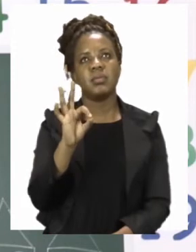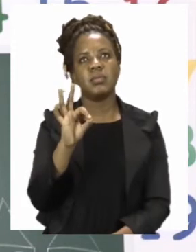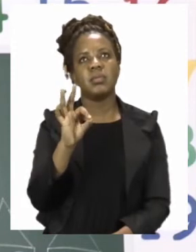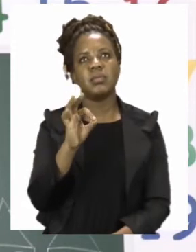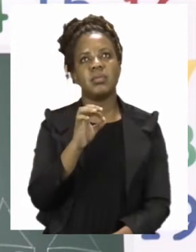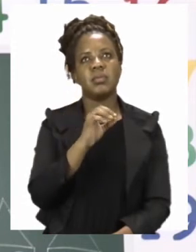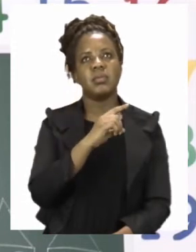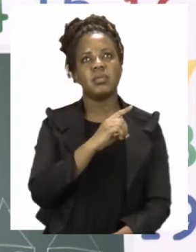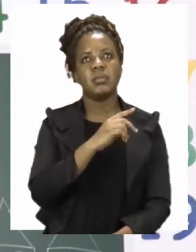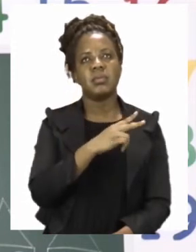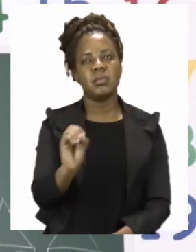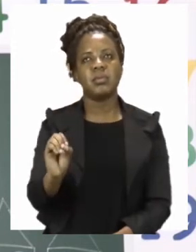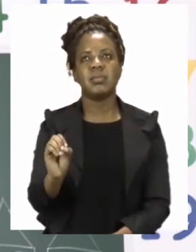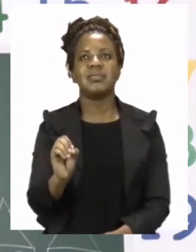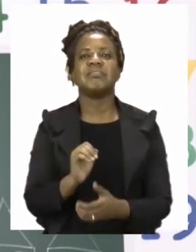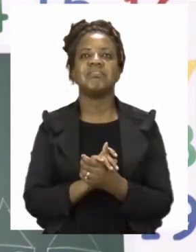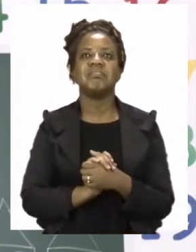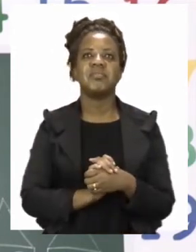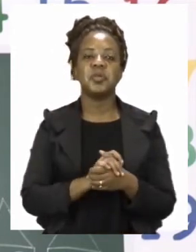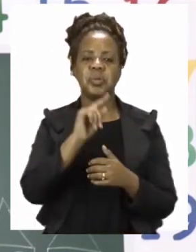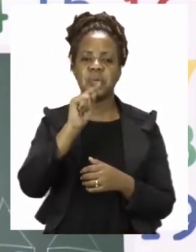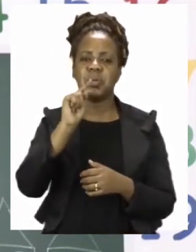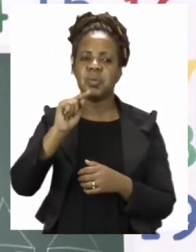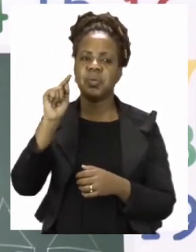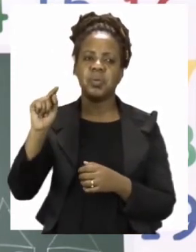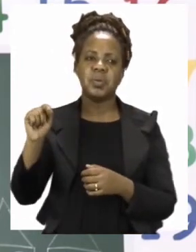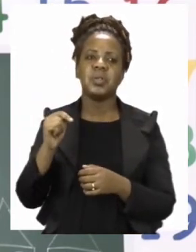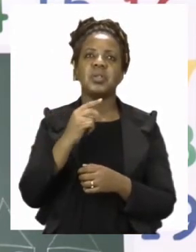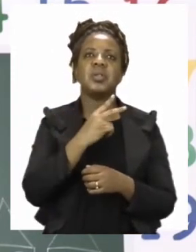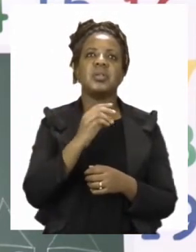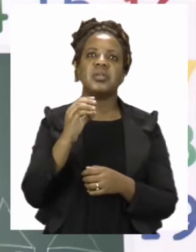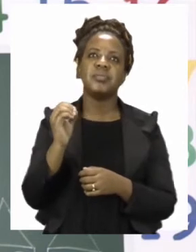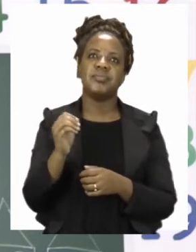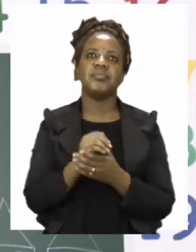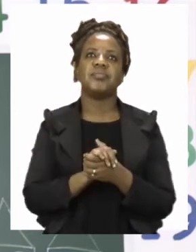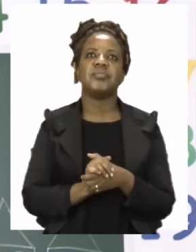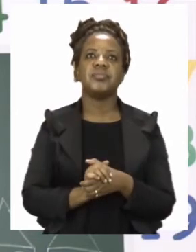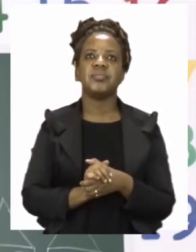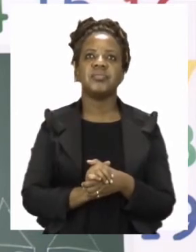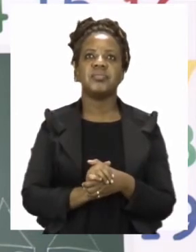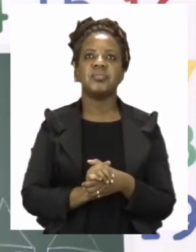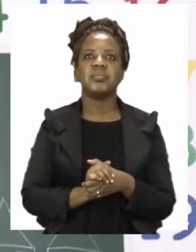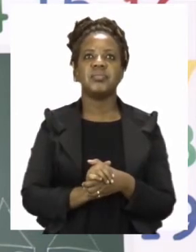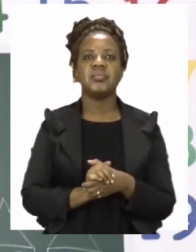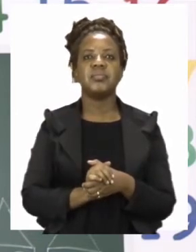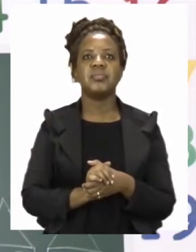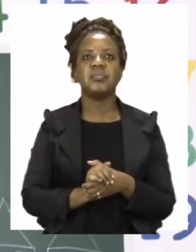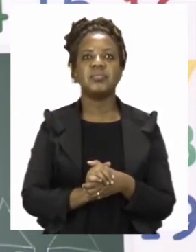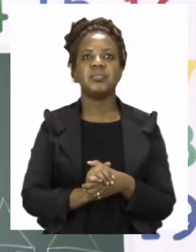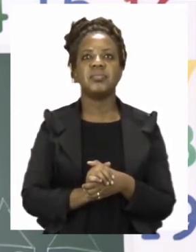very easy for us because all we need to do is, instead of adding, we are going to